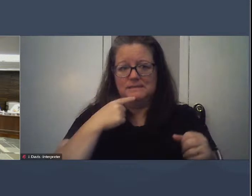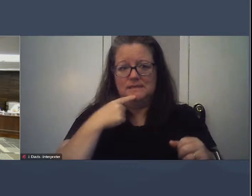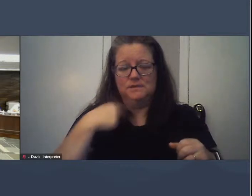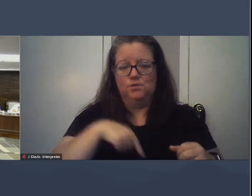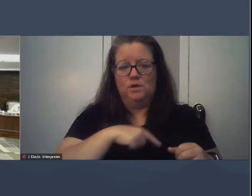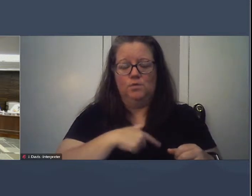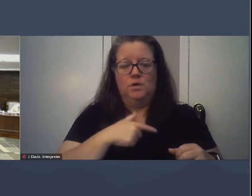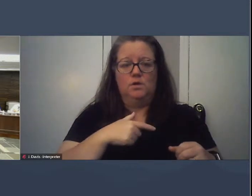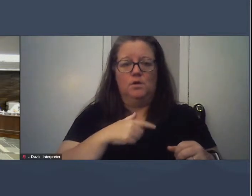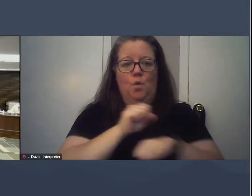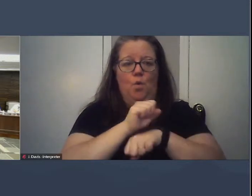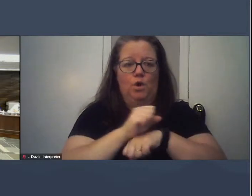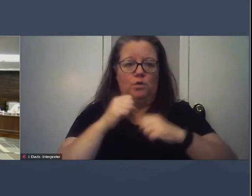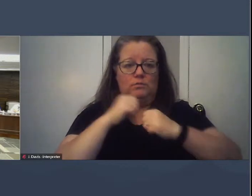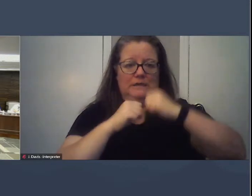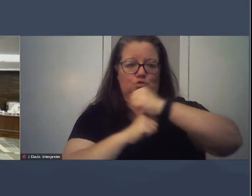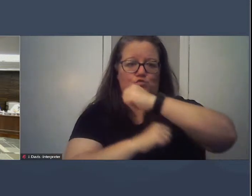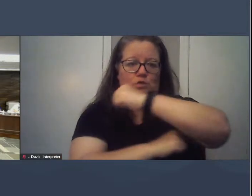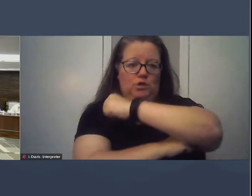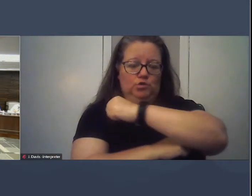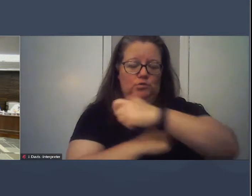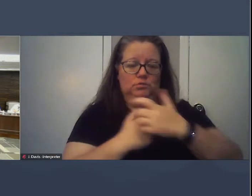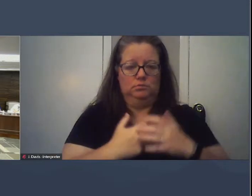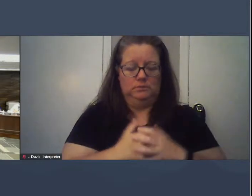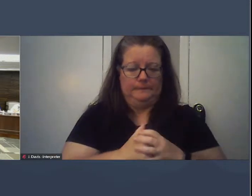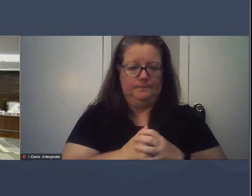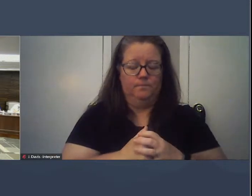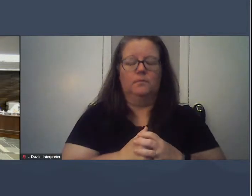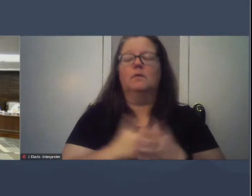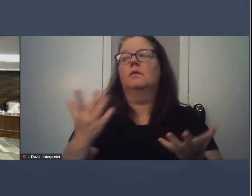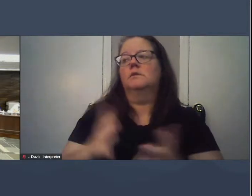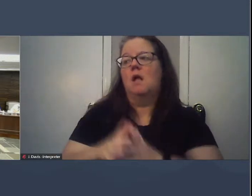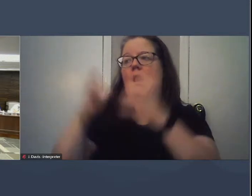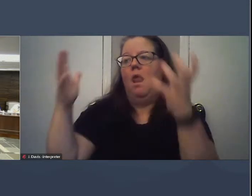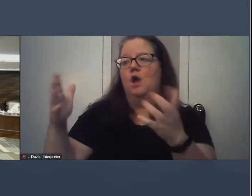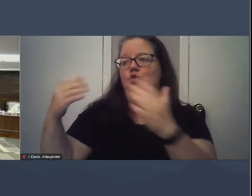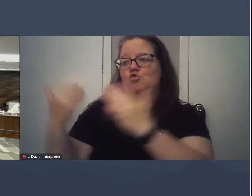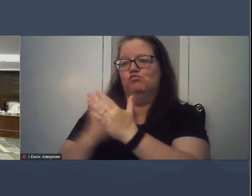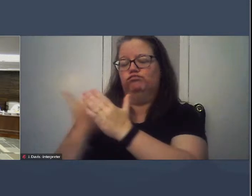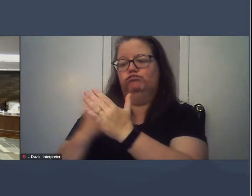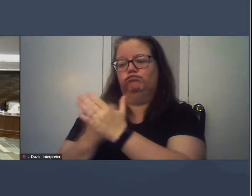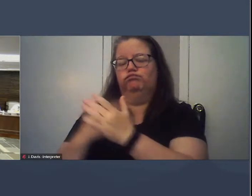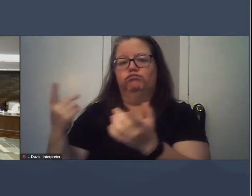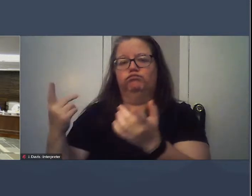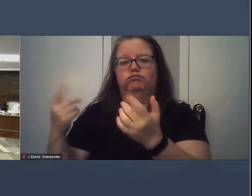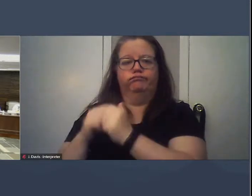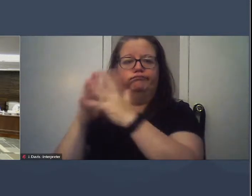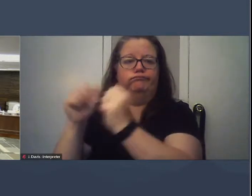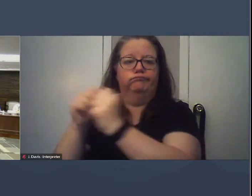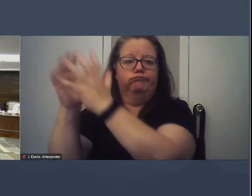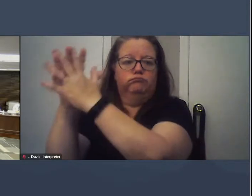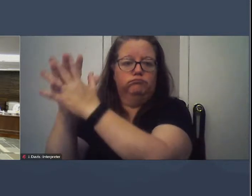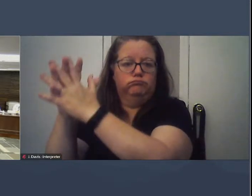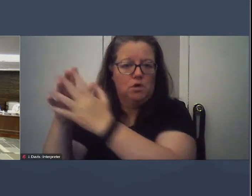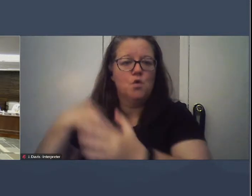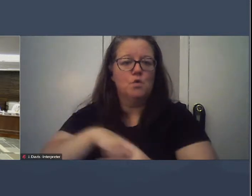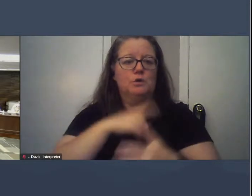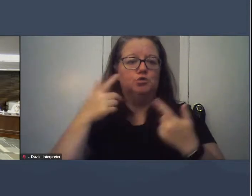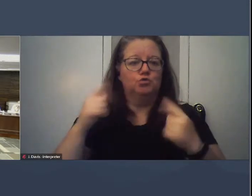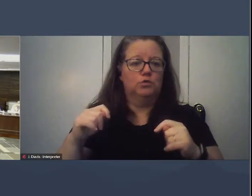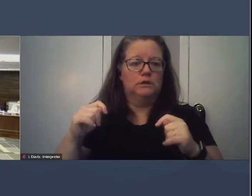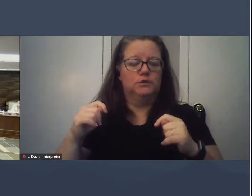this infrastructure, especially lead pipes. That's correct. There's lots of new things going on right now. As y'all are well aware, we're trying to, JT and all of us